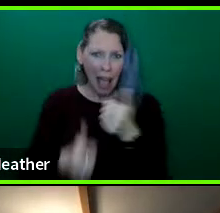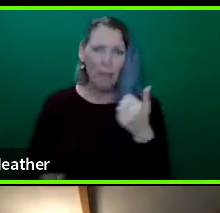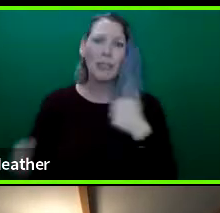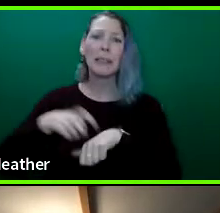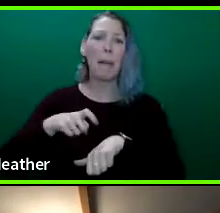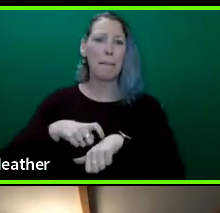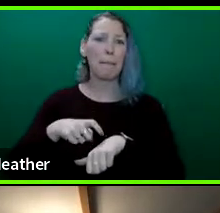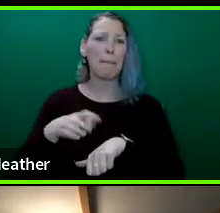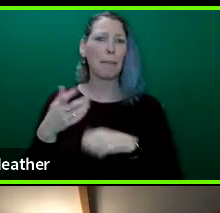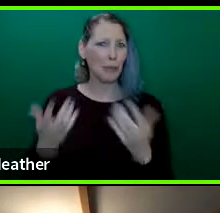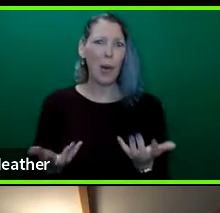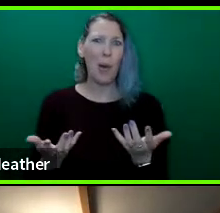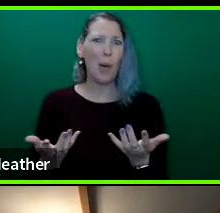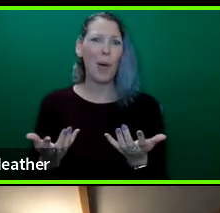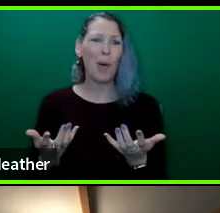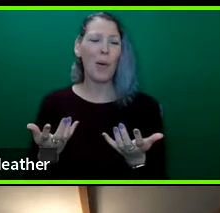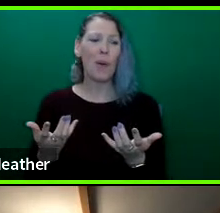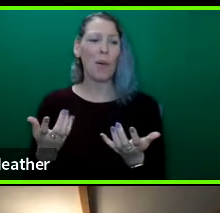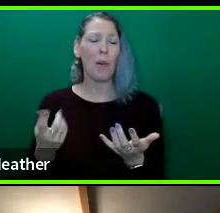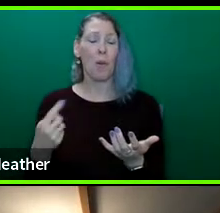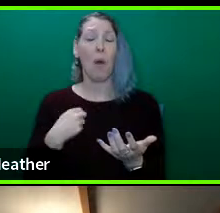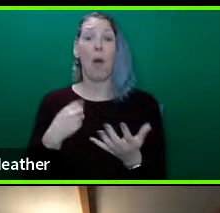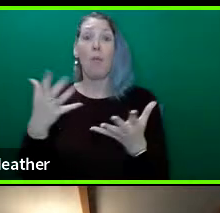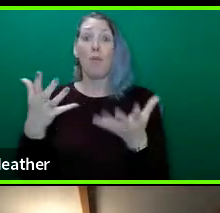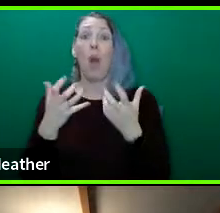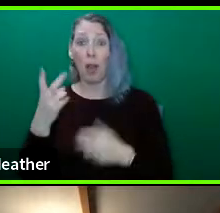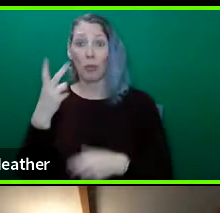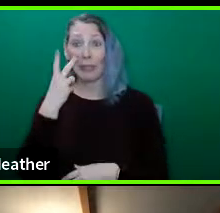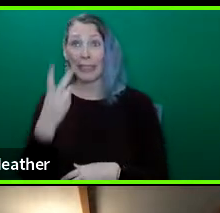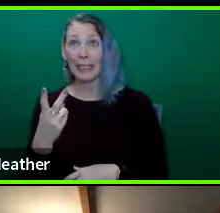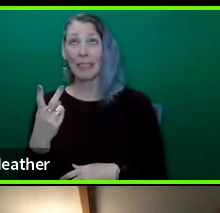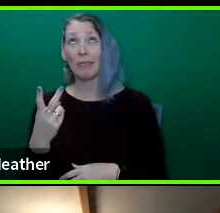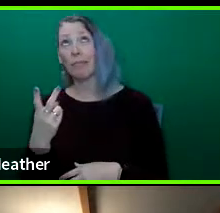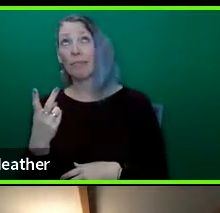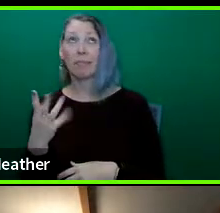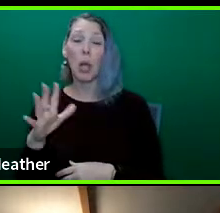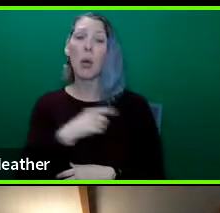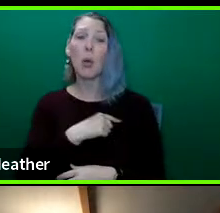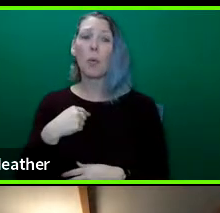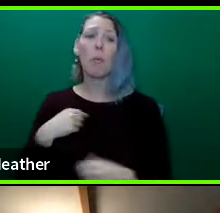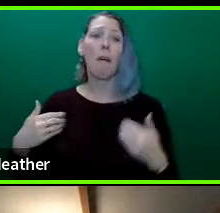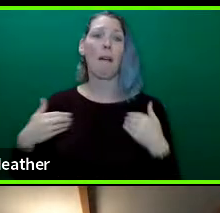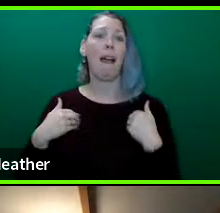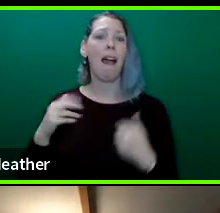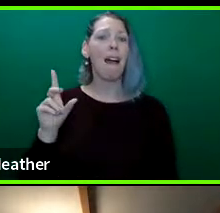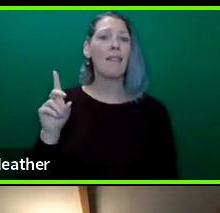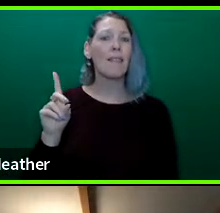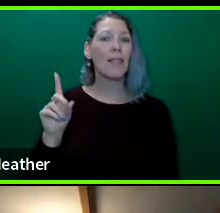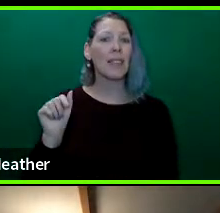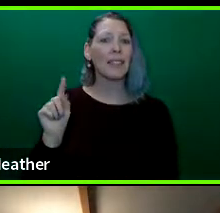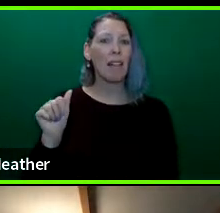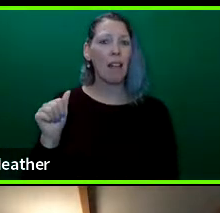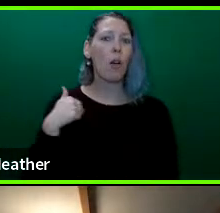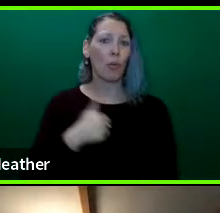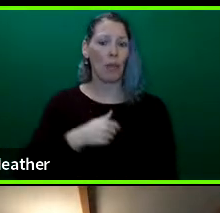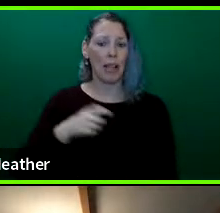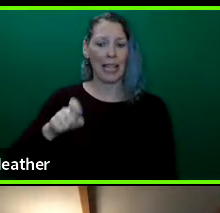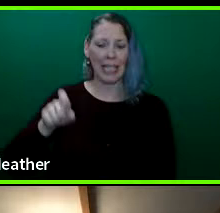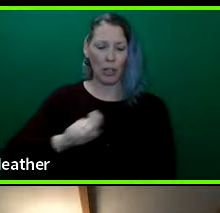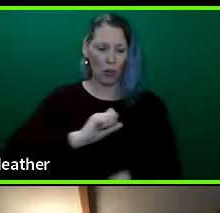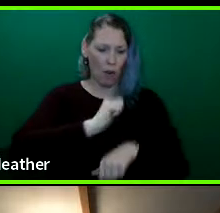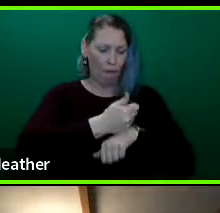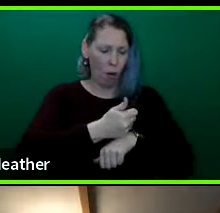So what I'd like to see, I think, you know, we have the data we need to inform